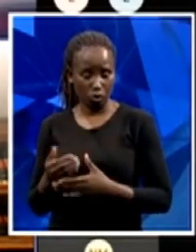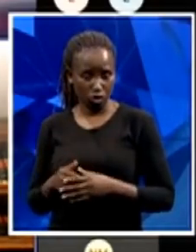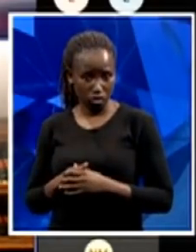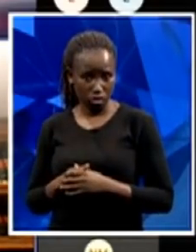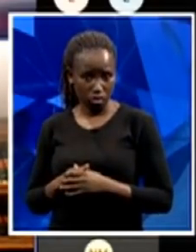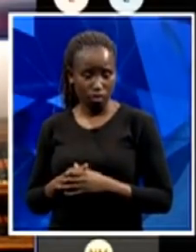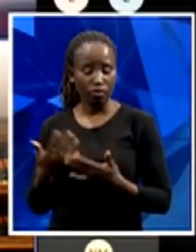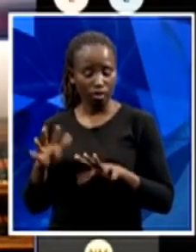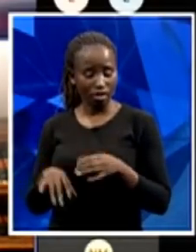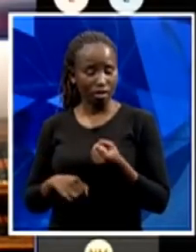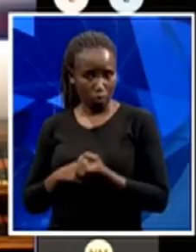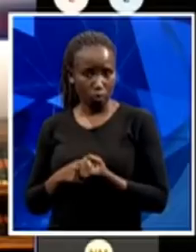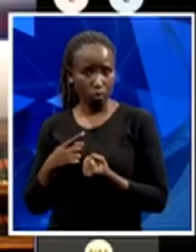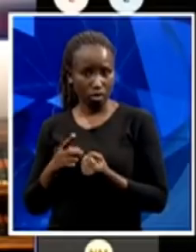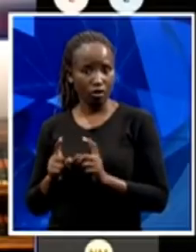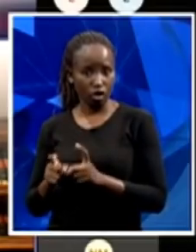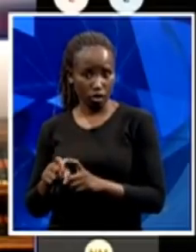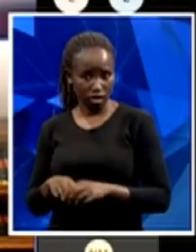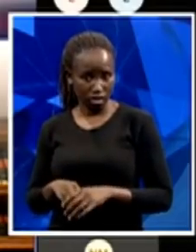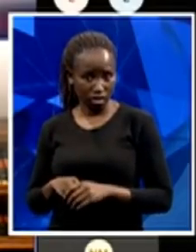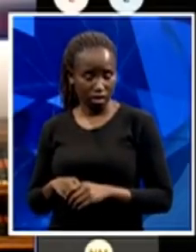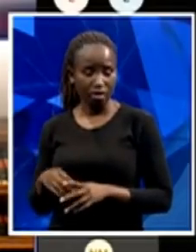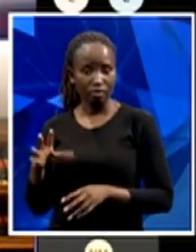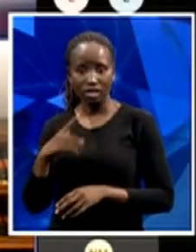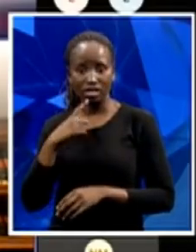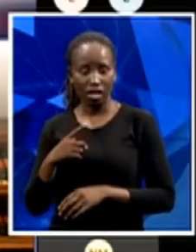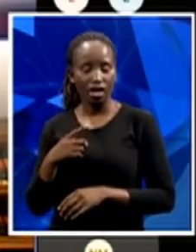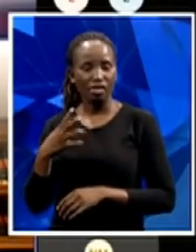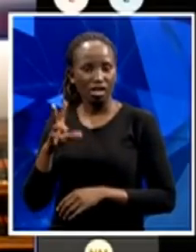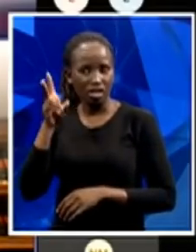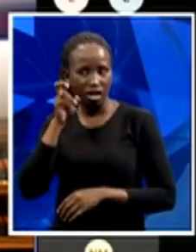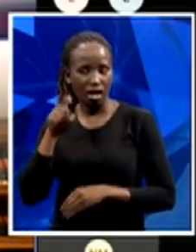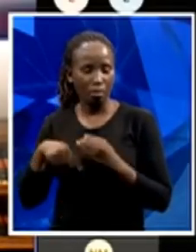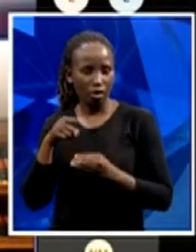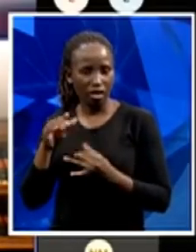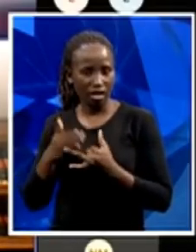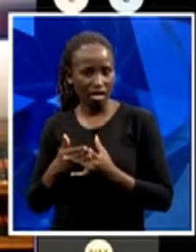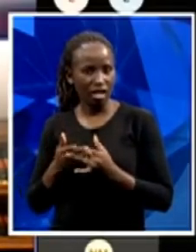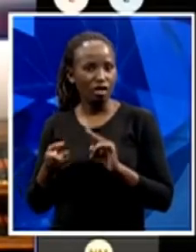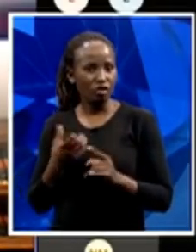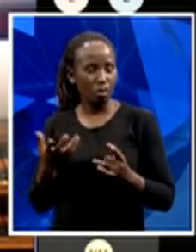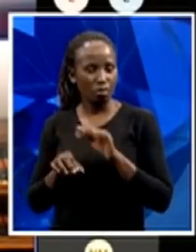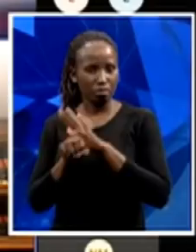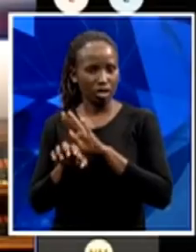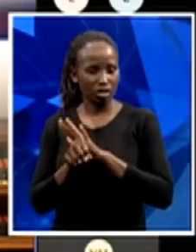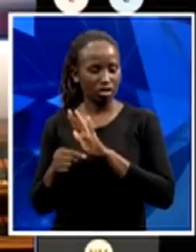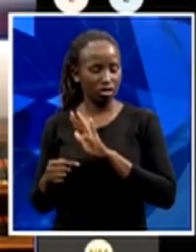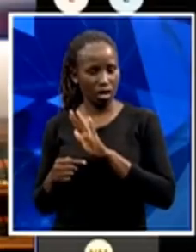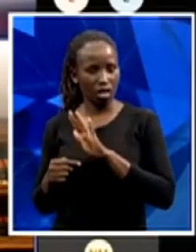he really says is that he heard about this case in the media and decided to seek